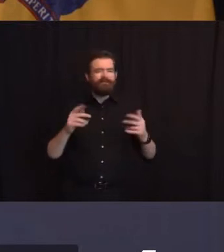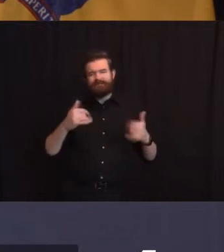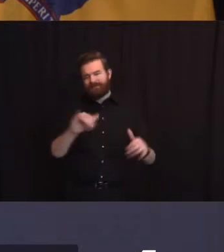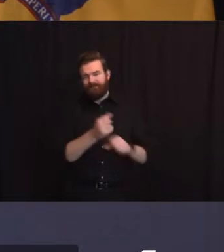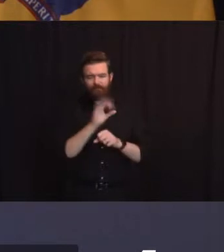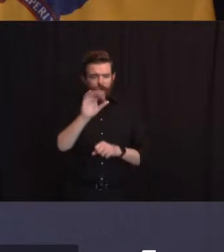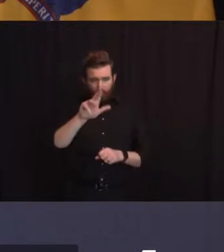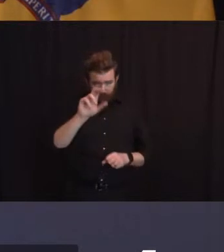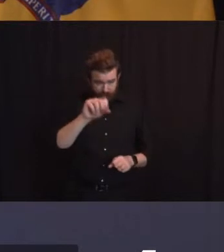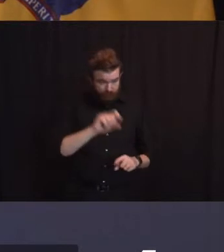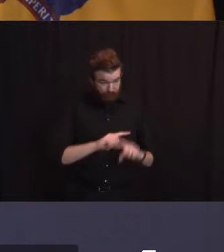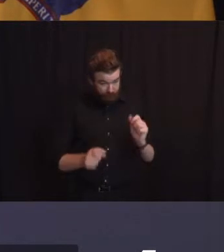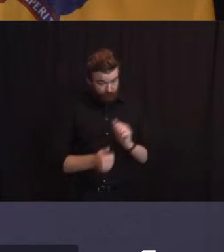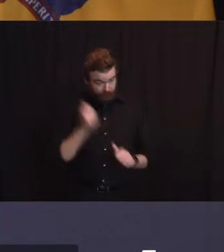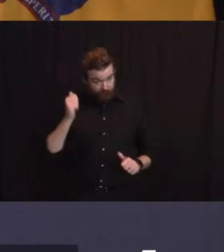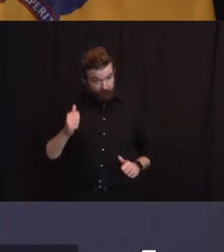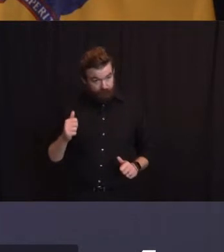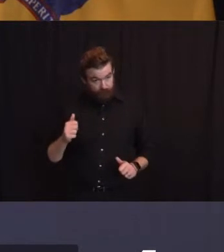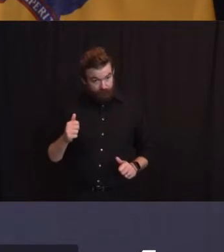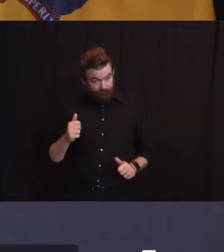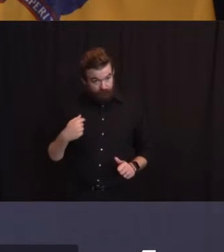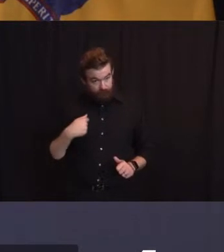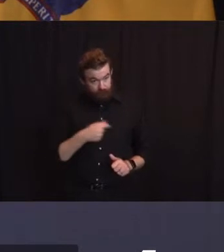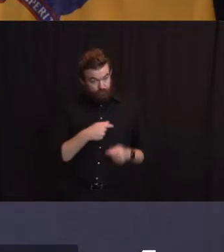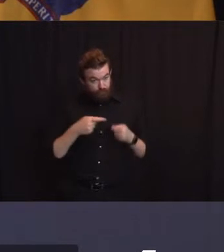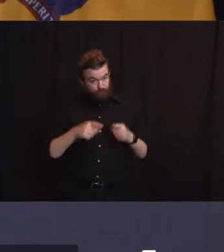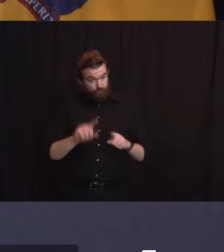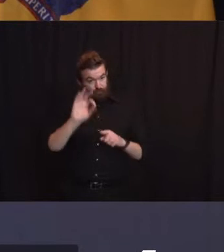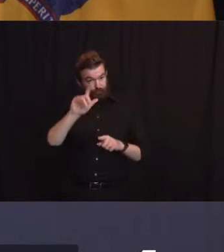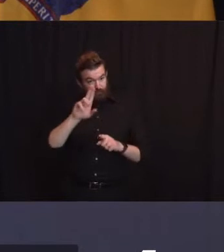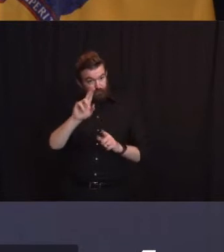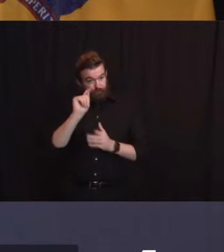it and who doesn't. Again, my words.